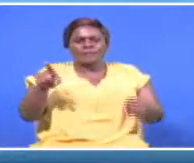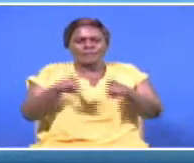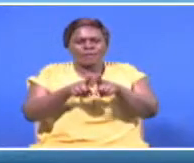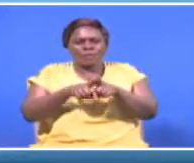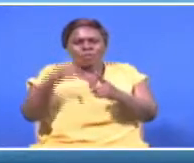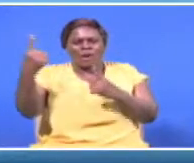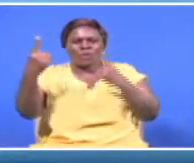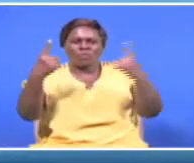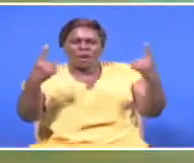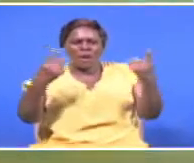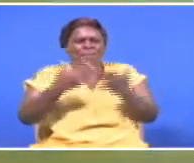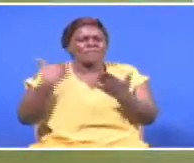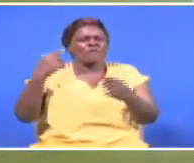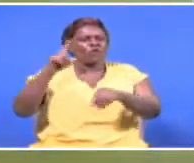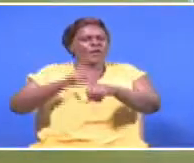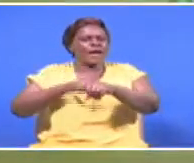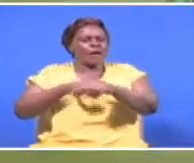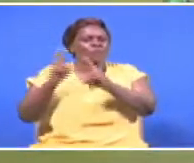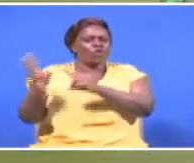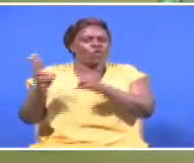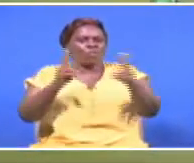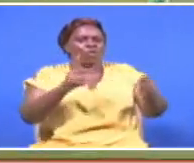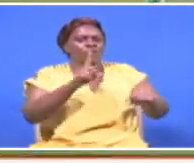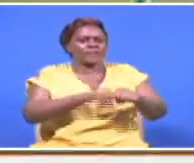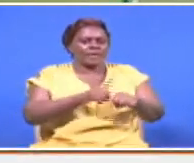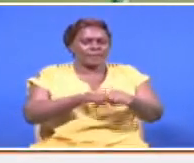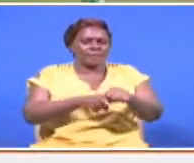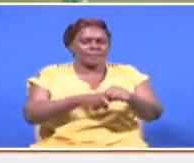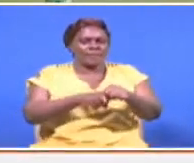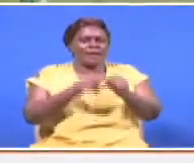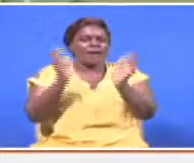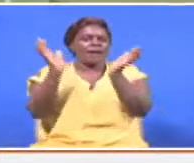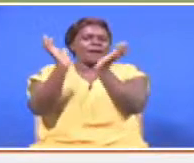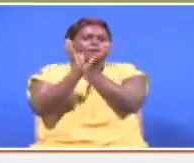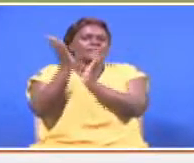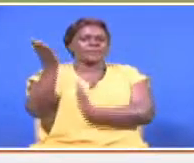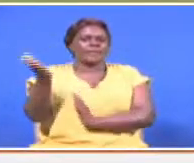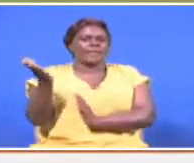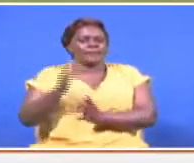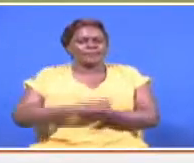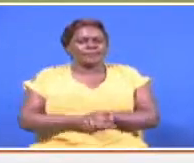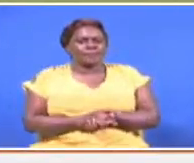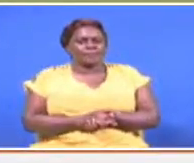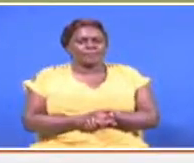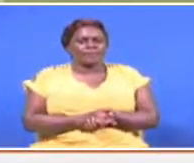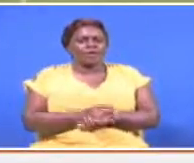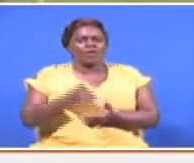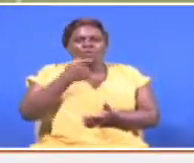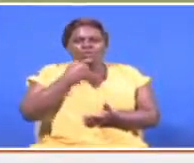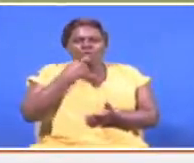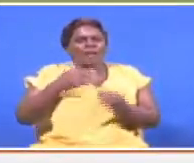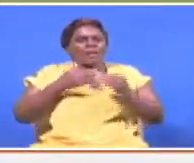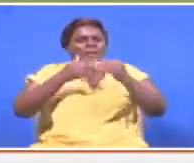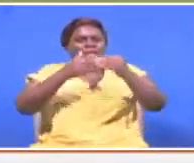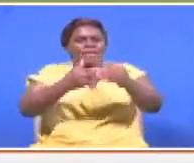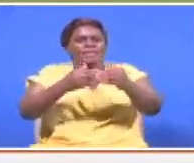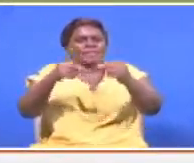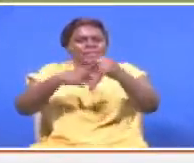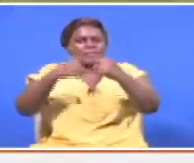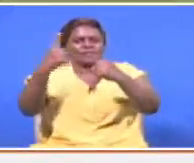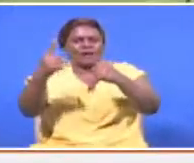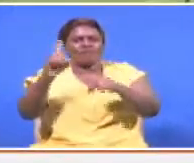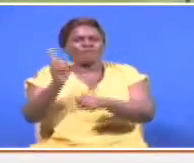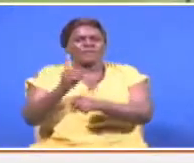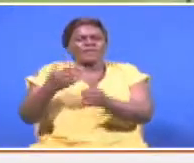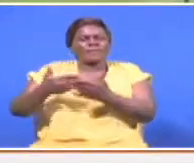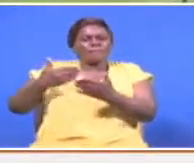ended 1-1 in normal regulation time at the Mo International Sports Center Kasarani. Boniface Somondi gave Kogalo the lead in the 61st